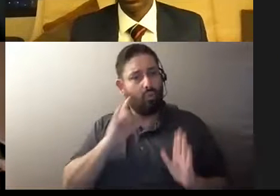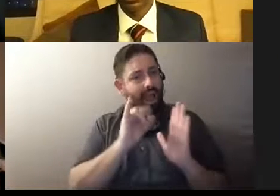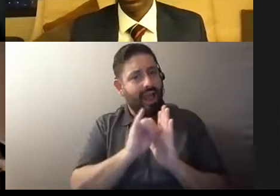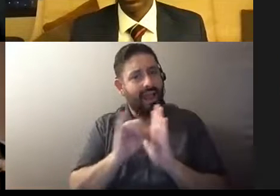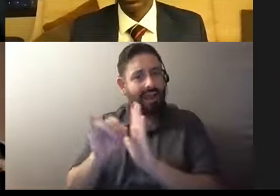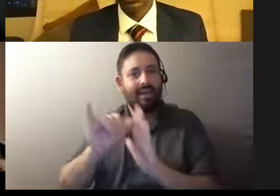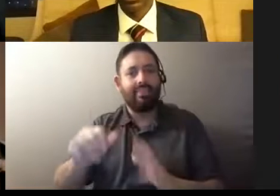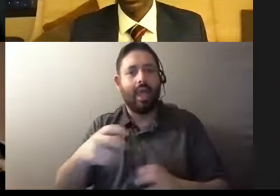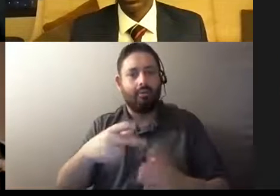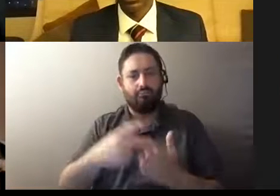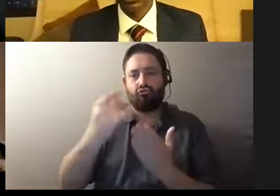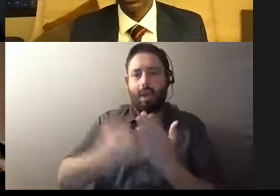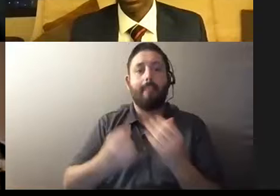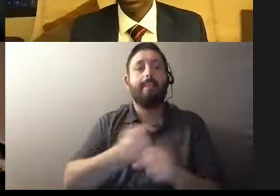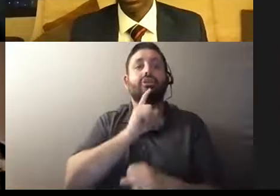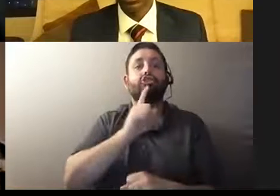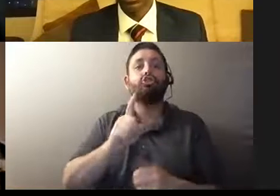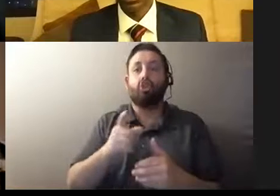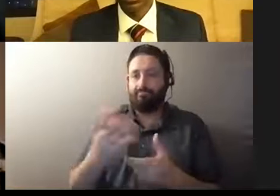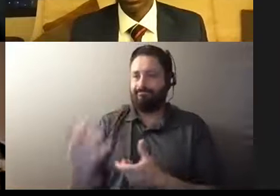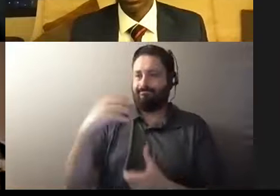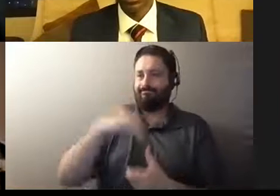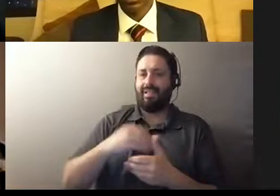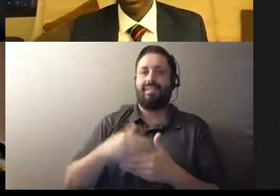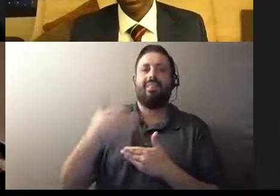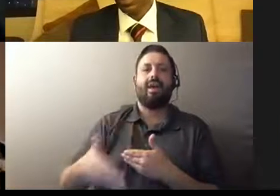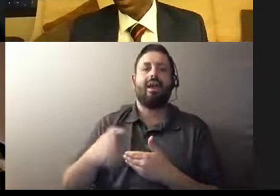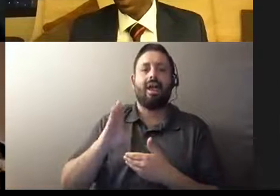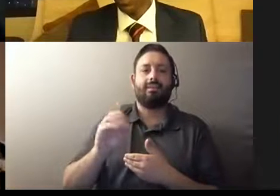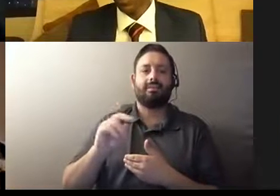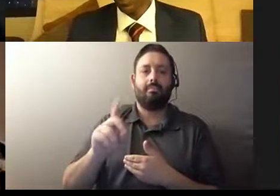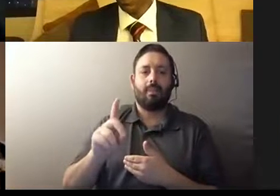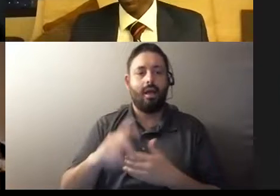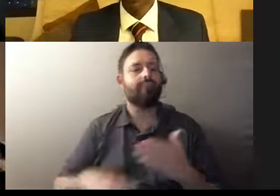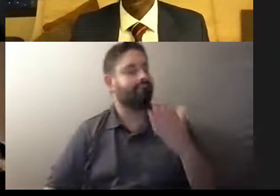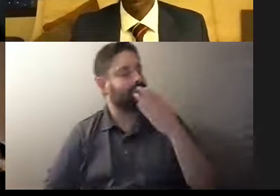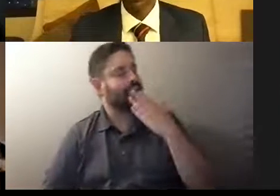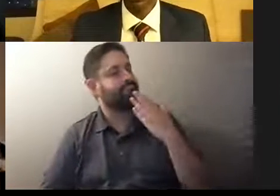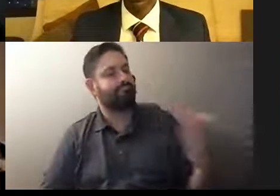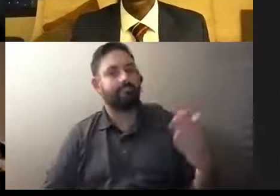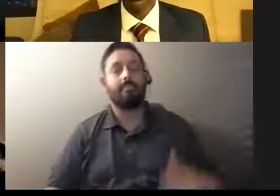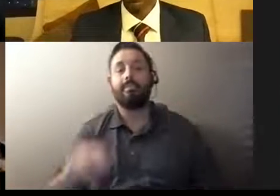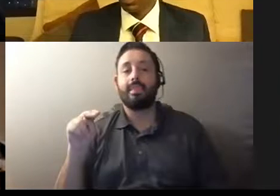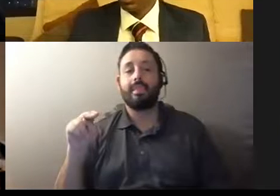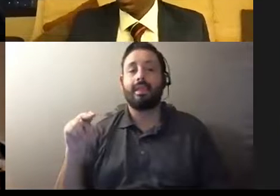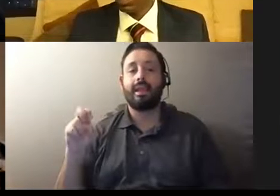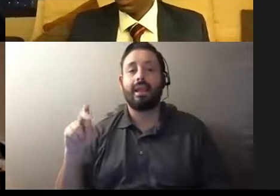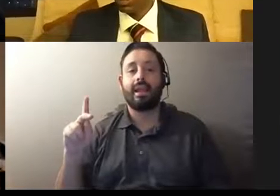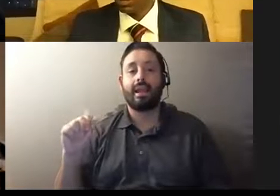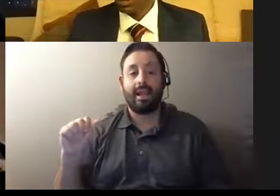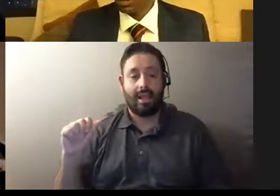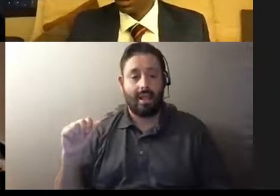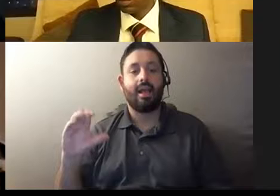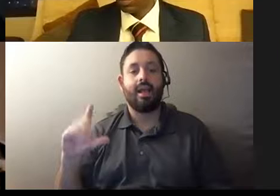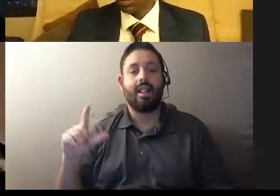we can ensure they're in the next upcoming bond as well. Thank you. Thank you. And Nika Cleaver? That's